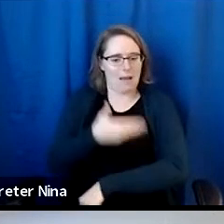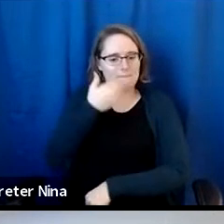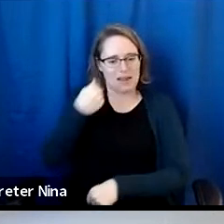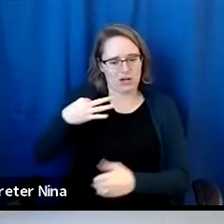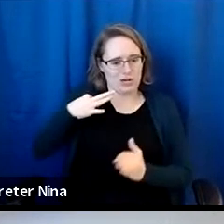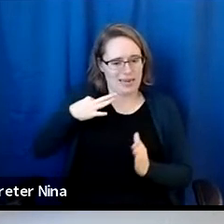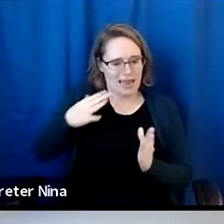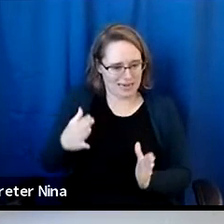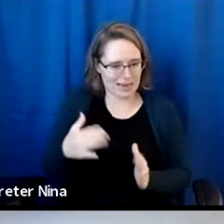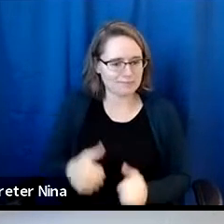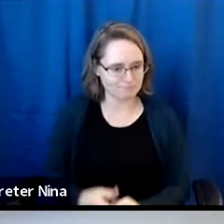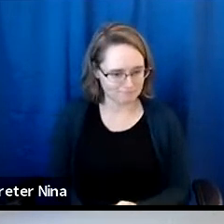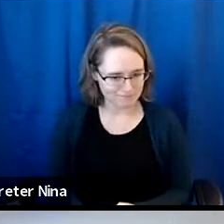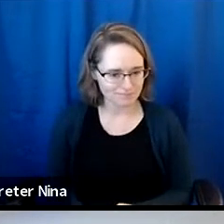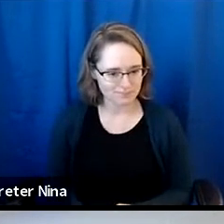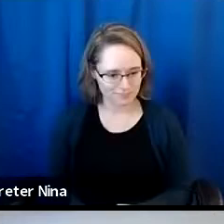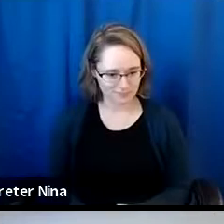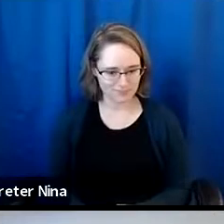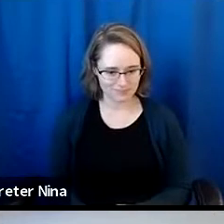you might want.